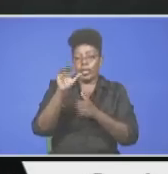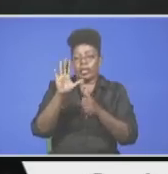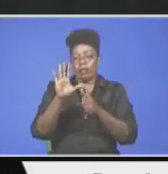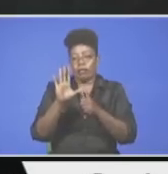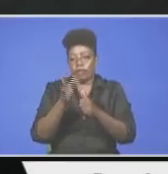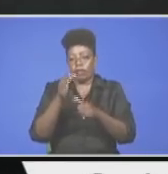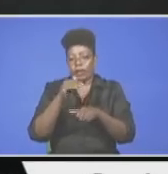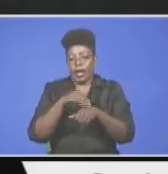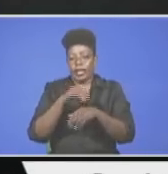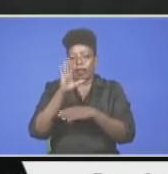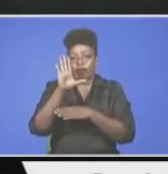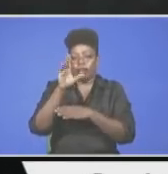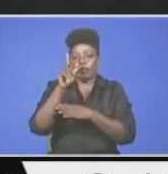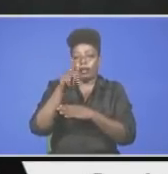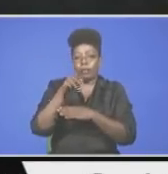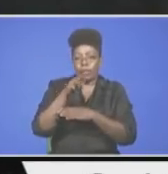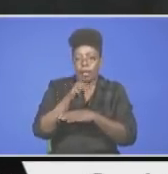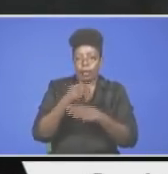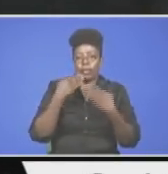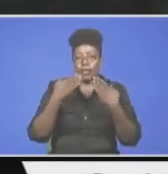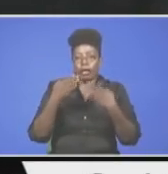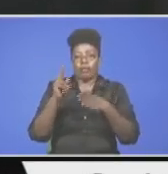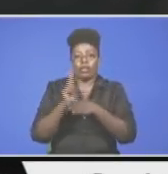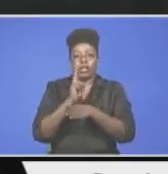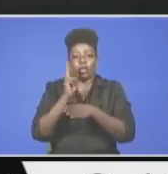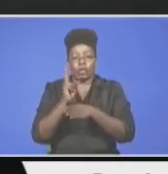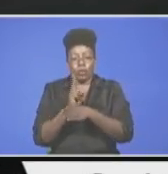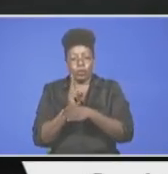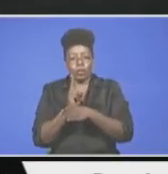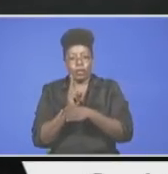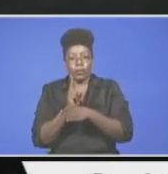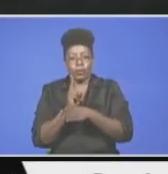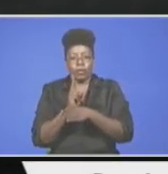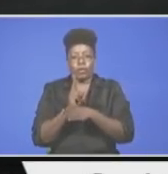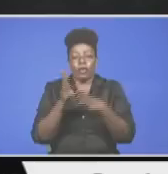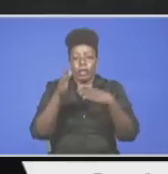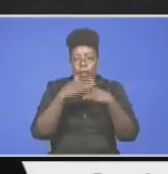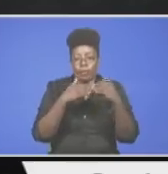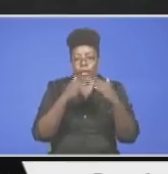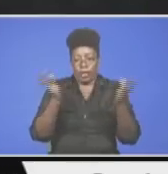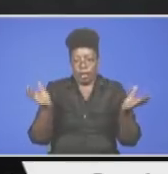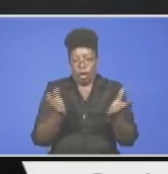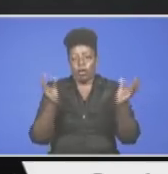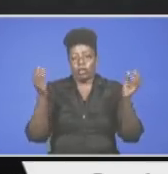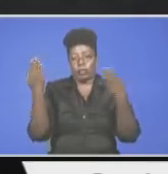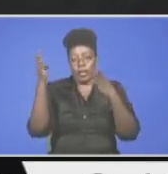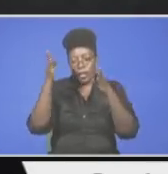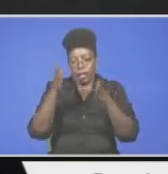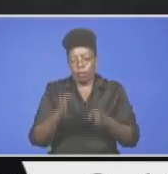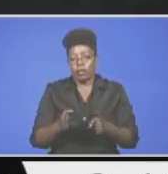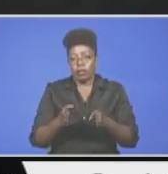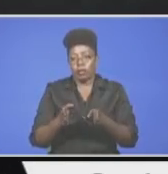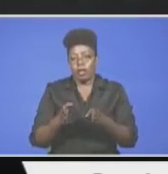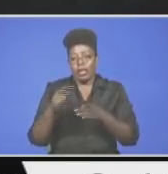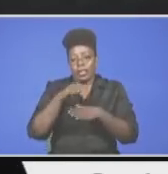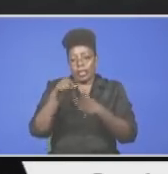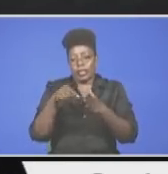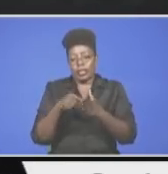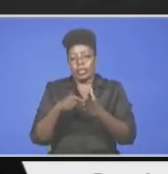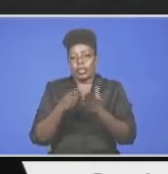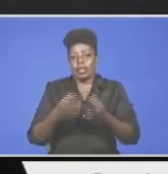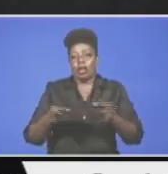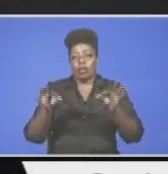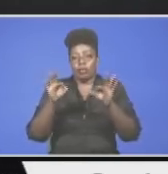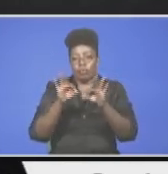6 p.m. I want to thank them for the use of their edifice, and I want to encourage all Bahamians to come out. This is a very